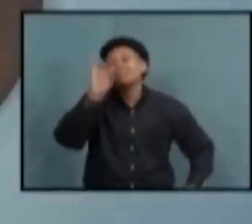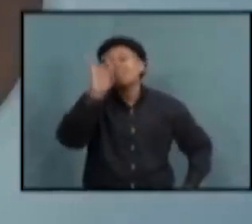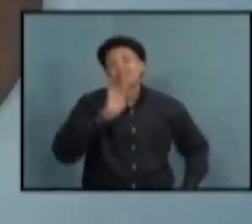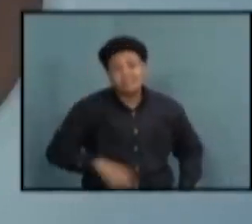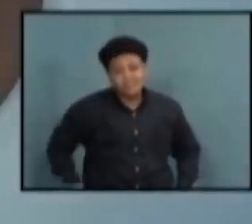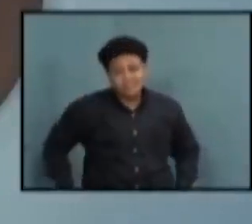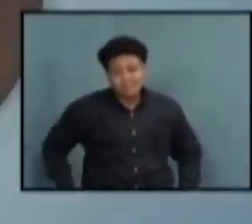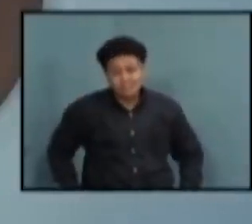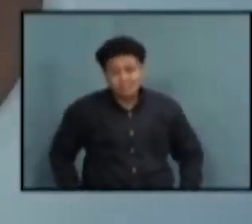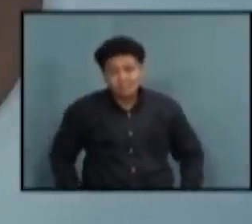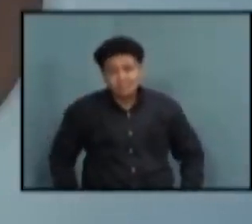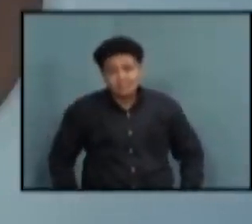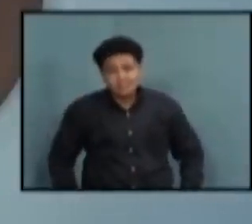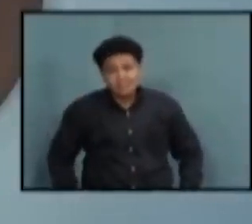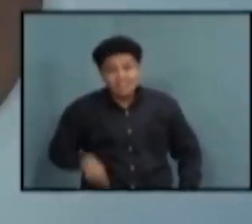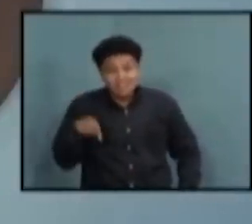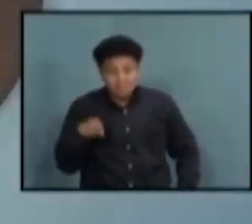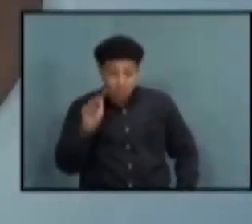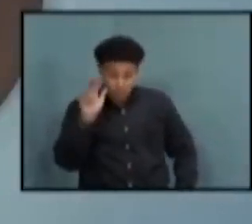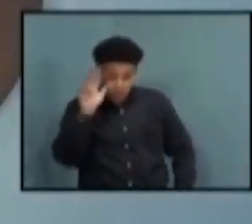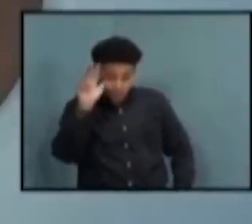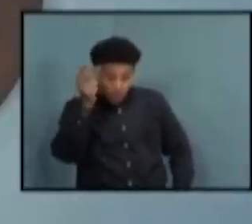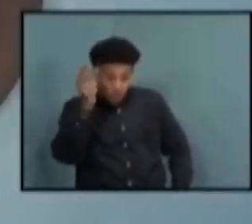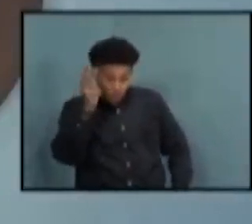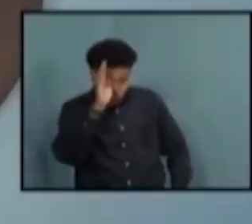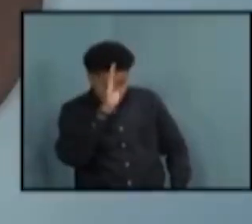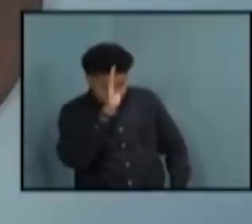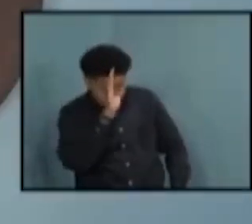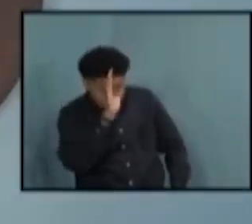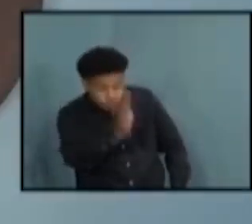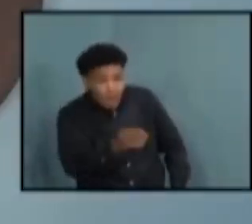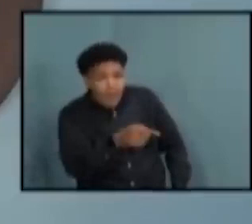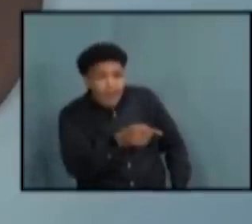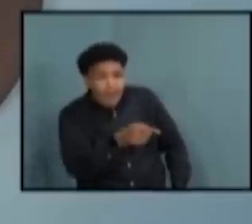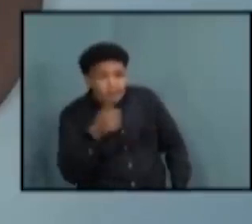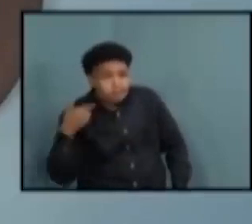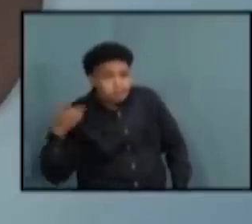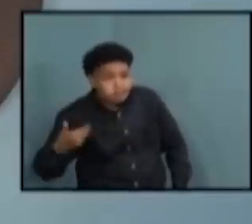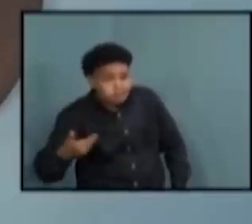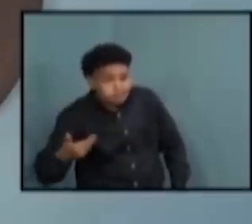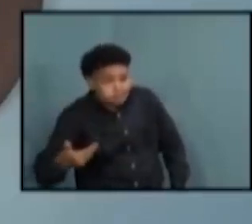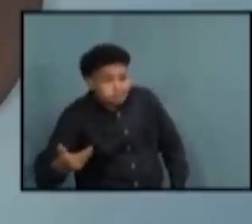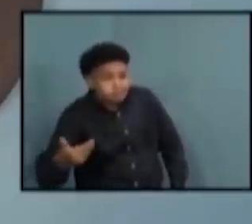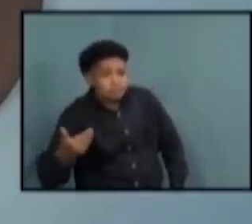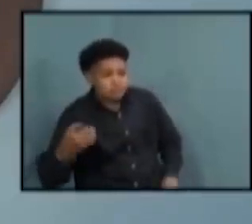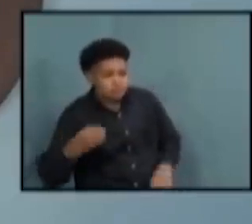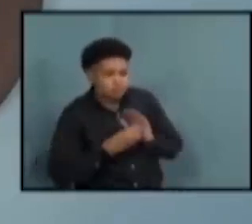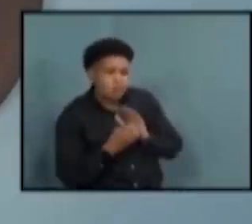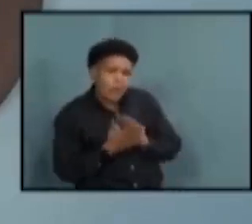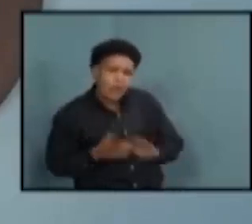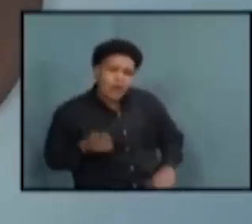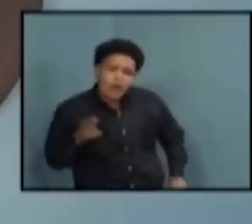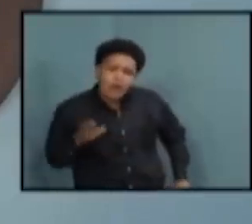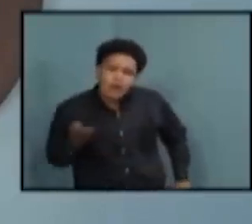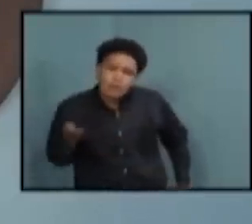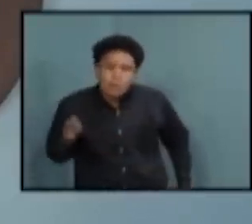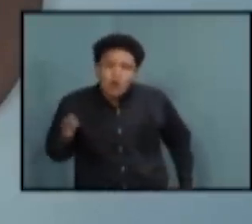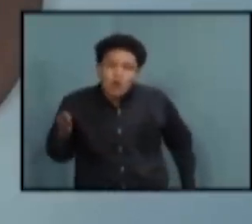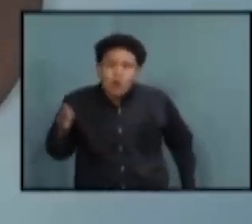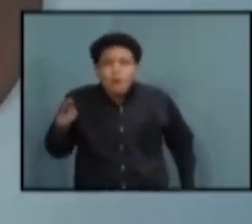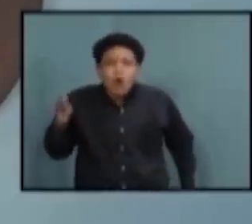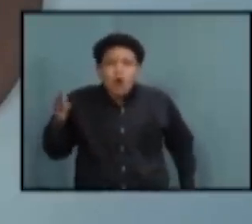This is the third consecutive day of record numbers,